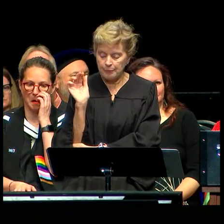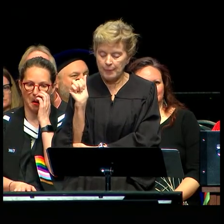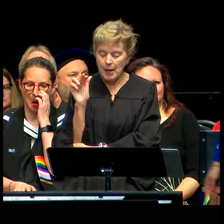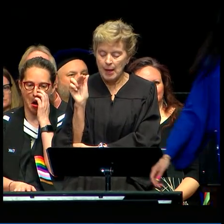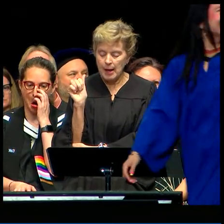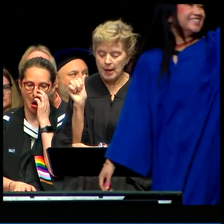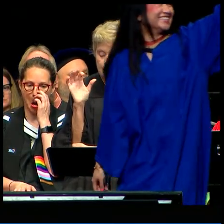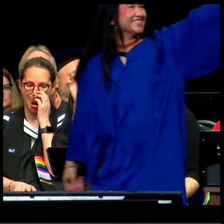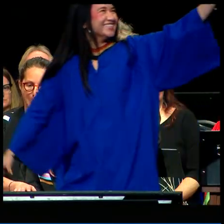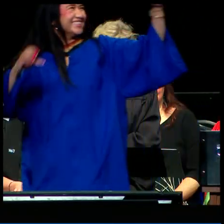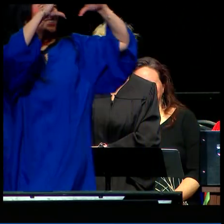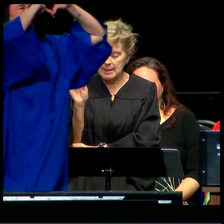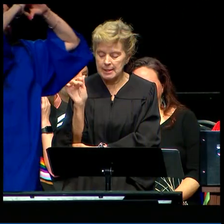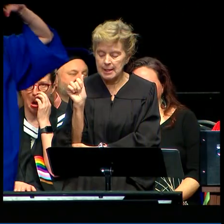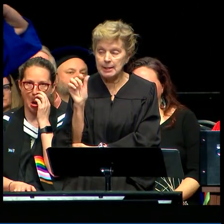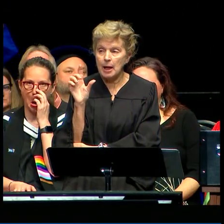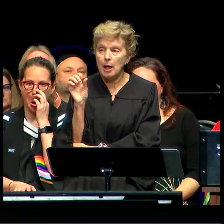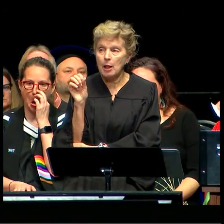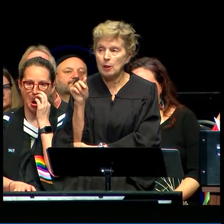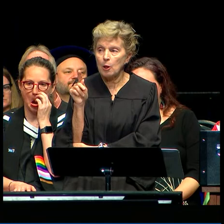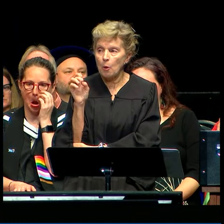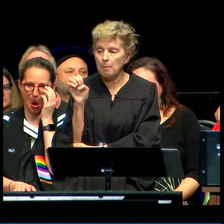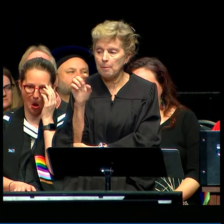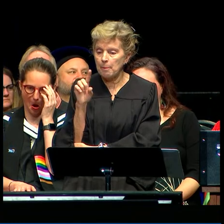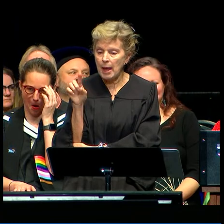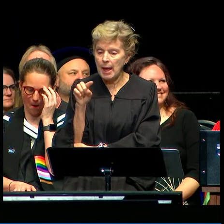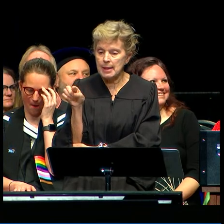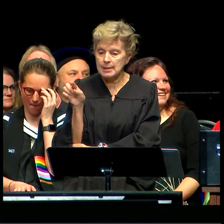Ana Cristina Lopez.